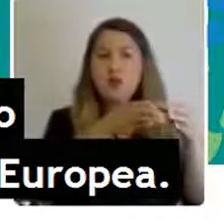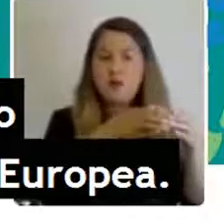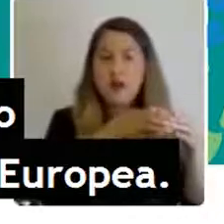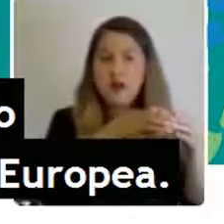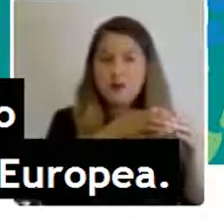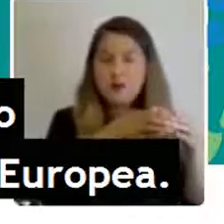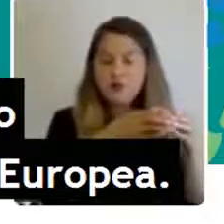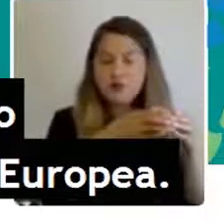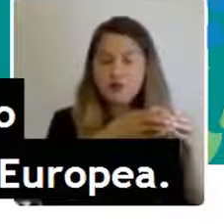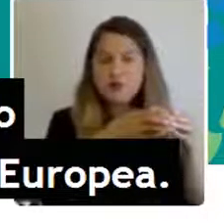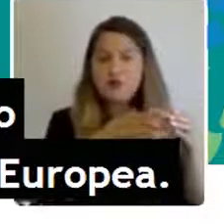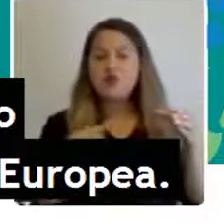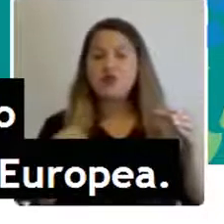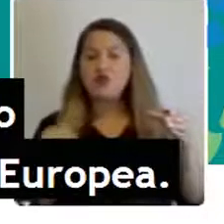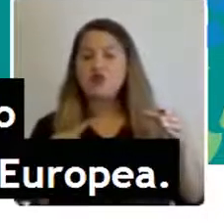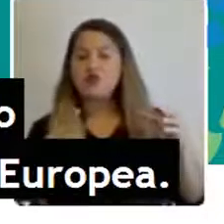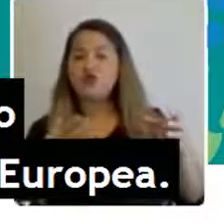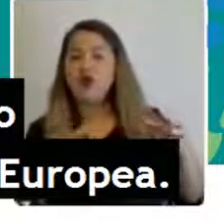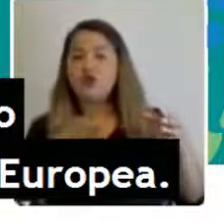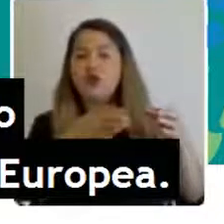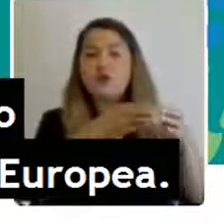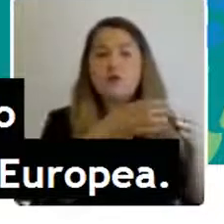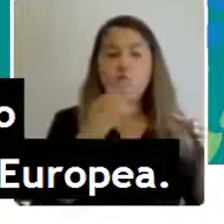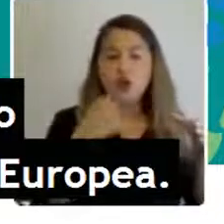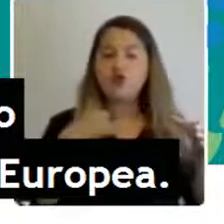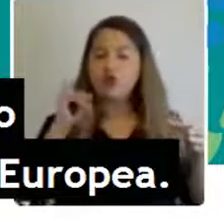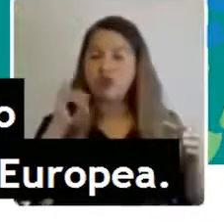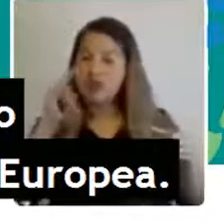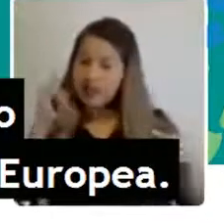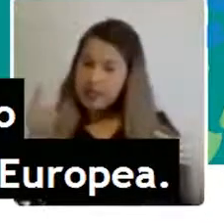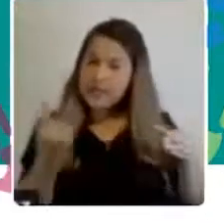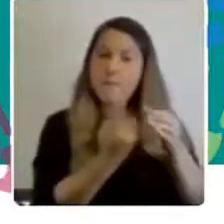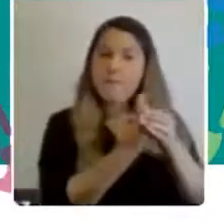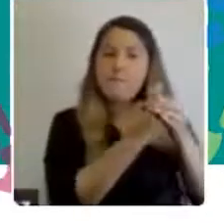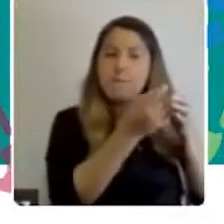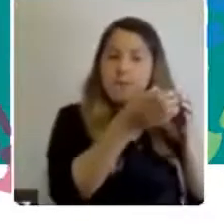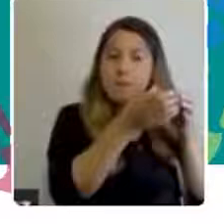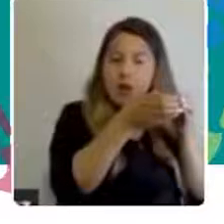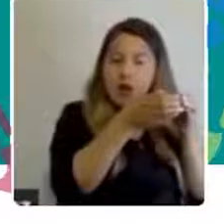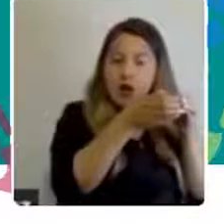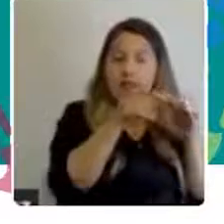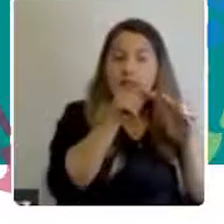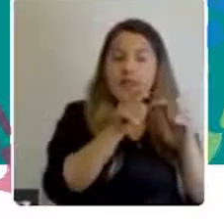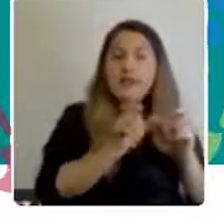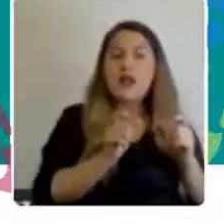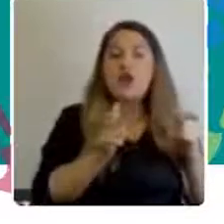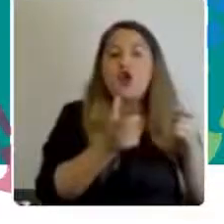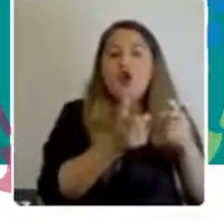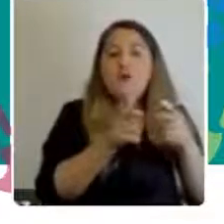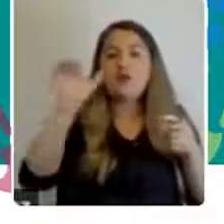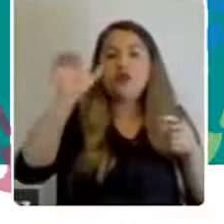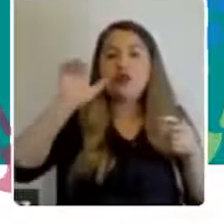I'm one of the members of the European Commission committee. So we grouped the